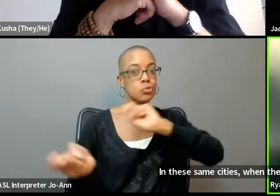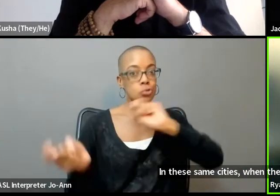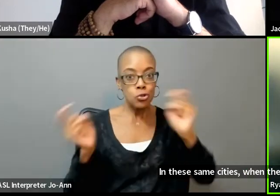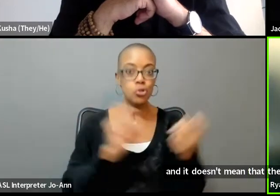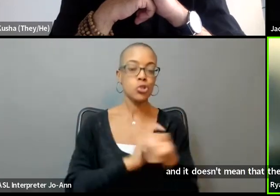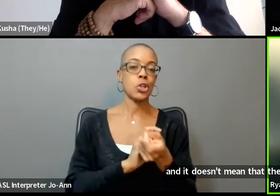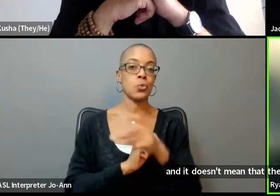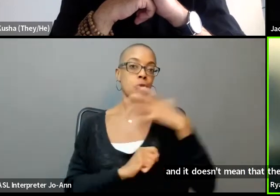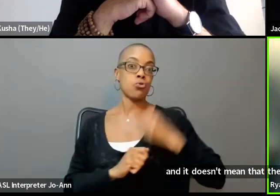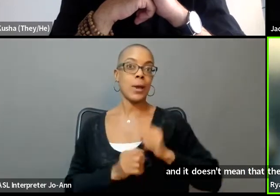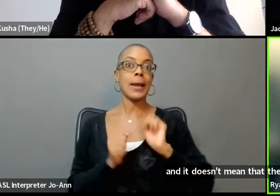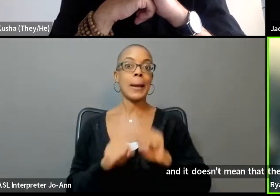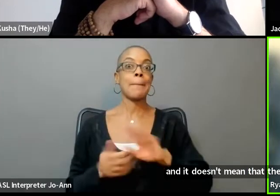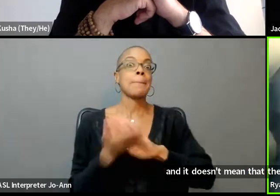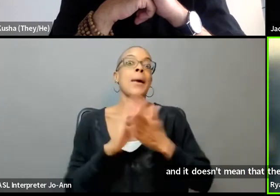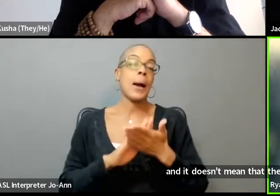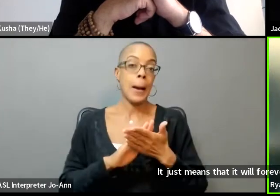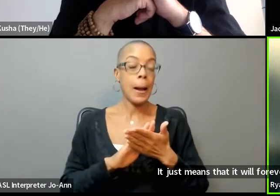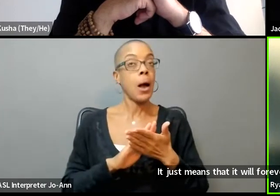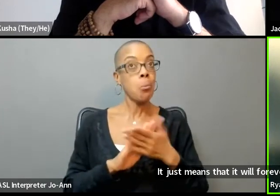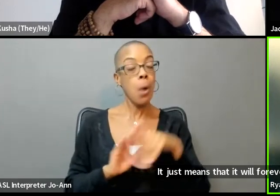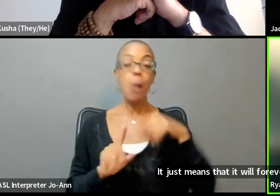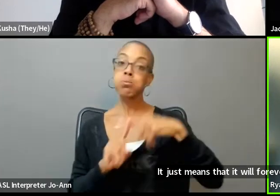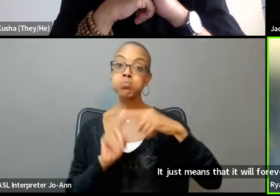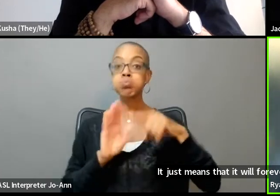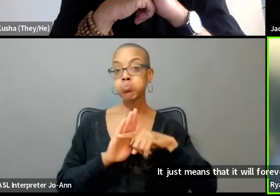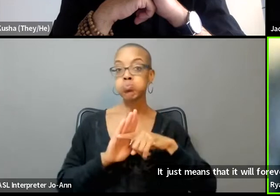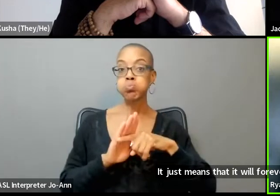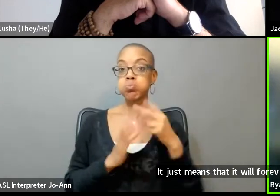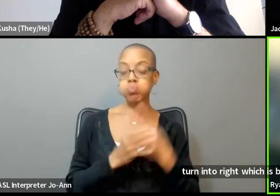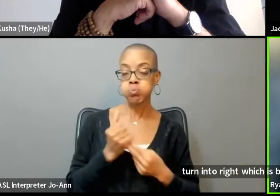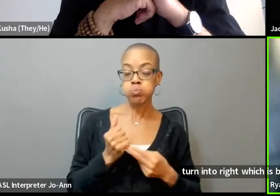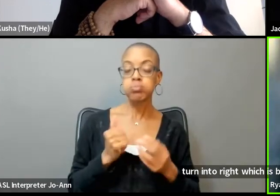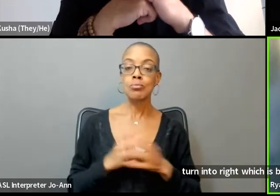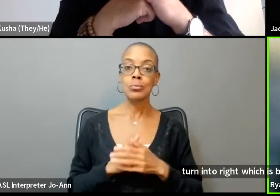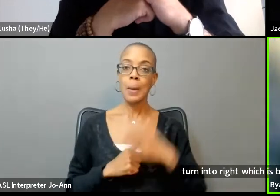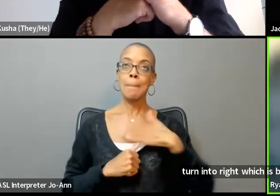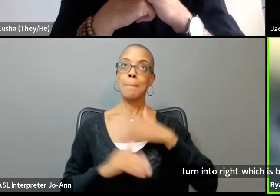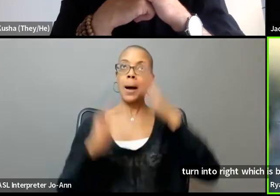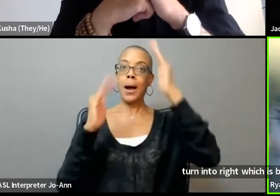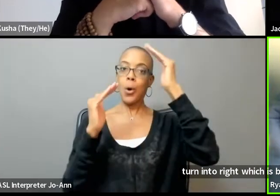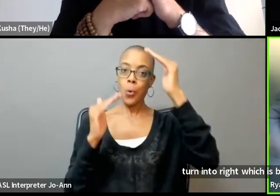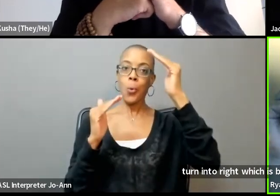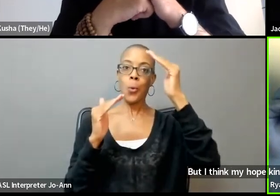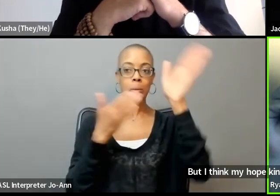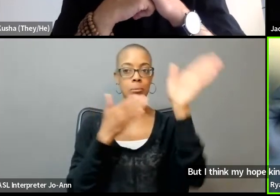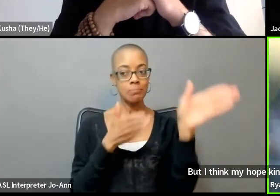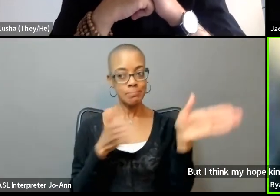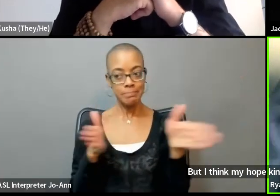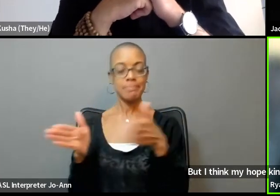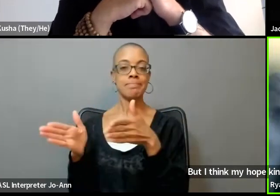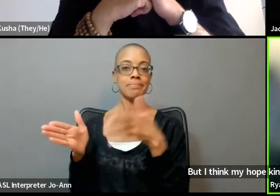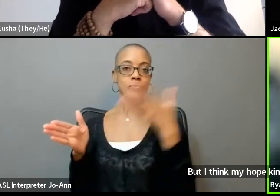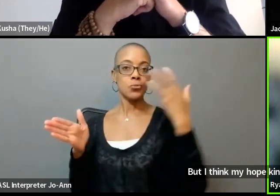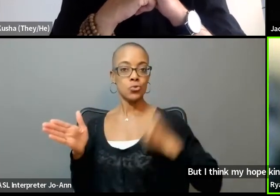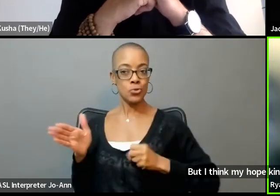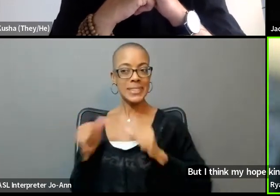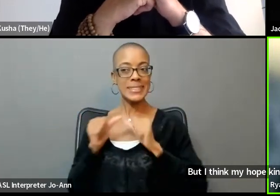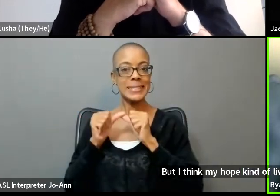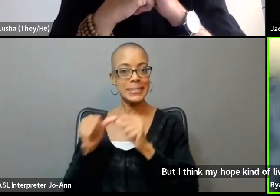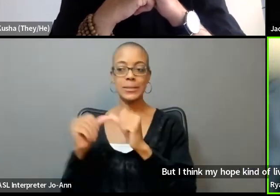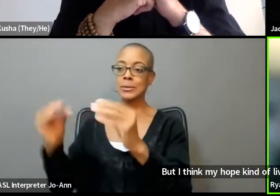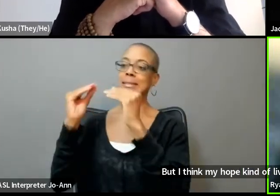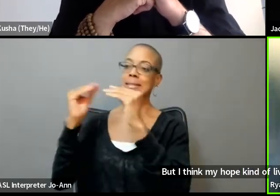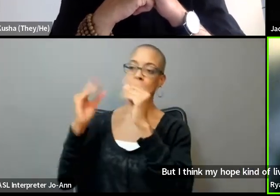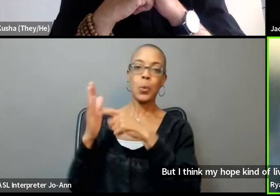right? Which is both good and bad. But I think my hope kind of lives in that drag sort of continues to teach us what it needs to